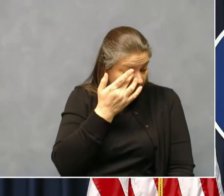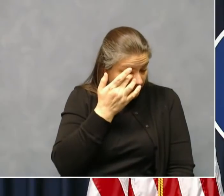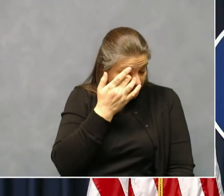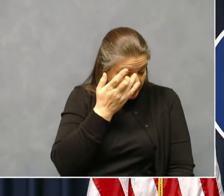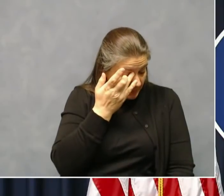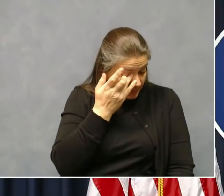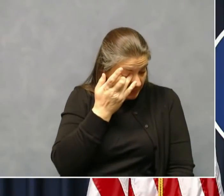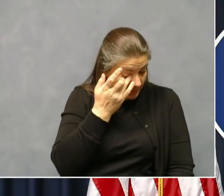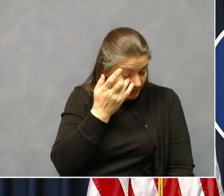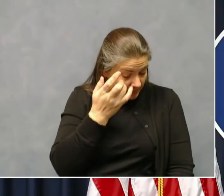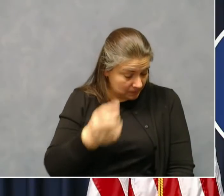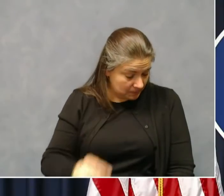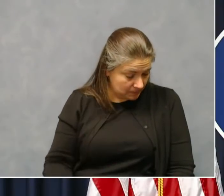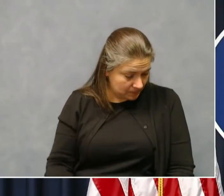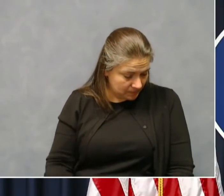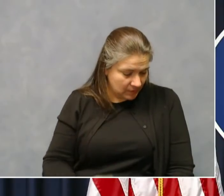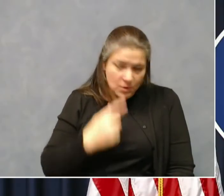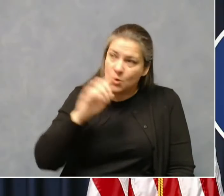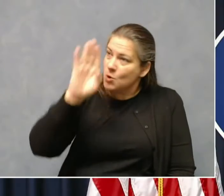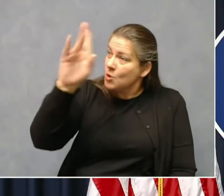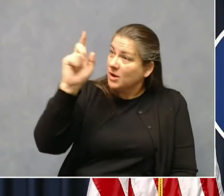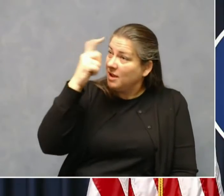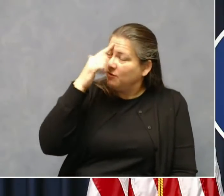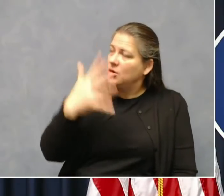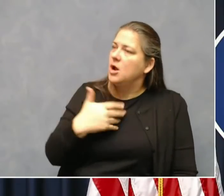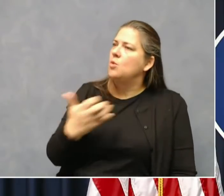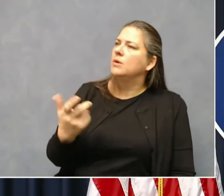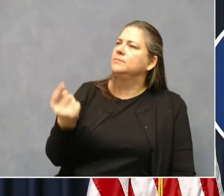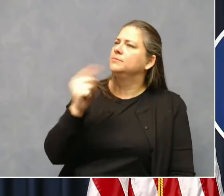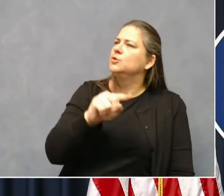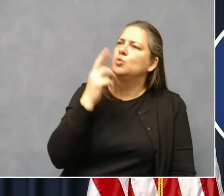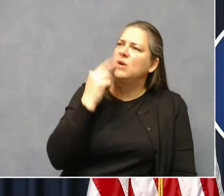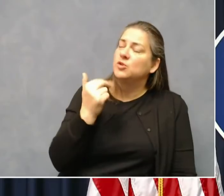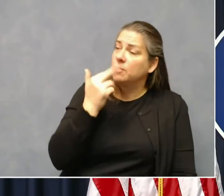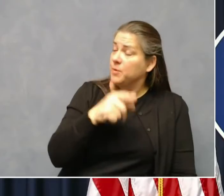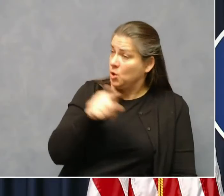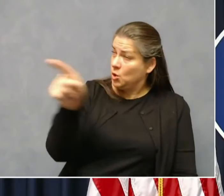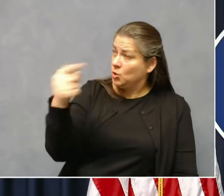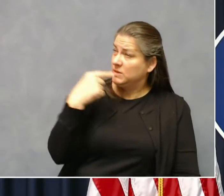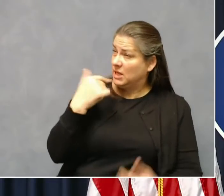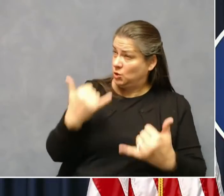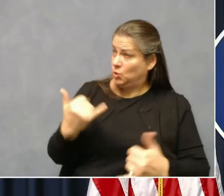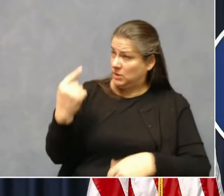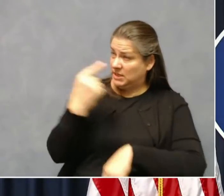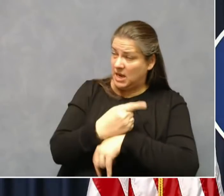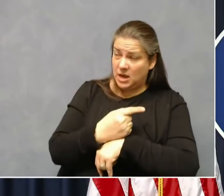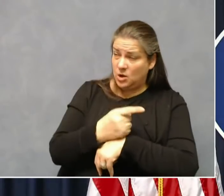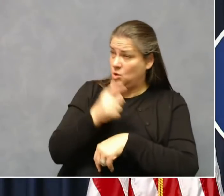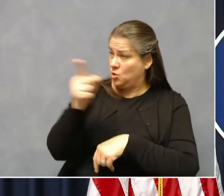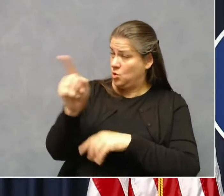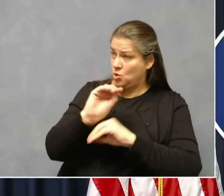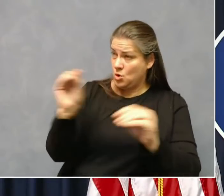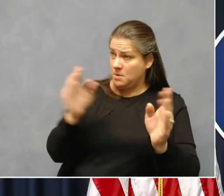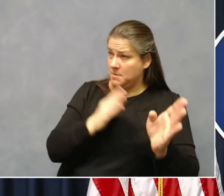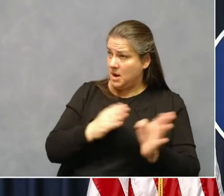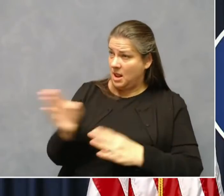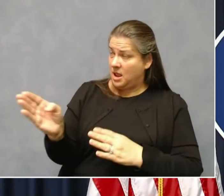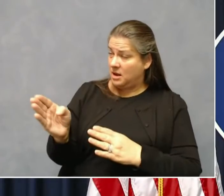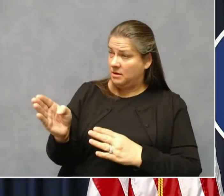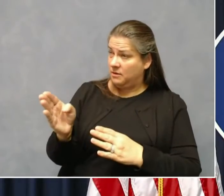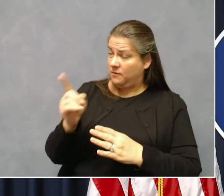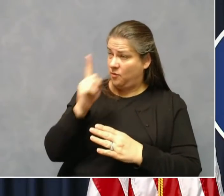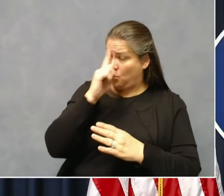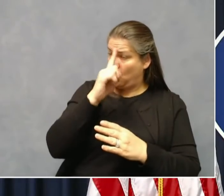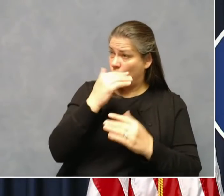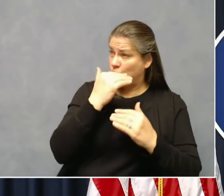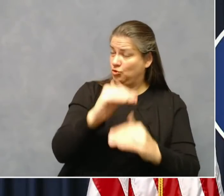Hi, Governor. I wanted to go back to restaurants. So you said again today that you don't plan to extend the restrictions and that 2 cycles